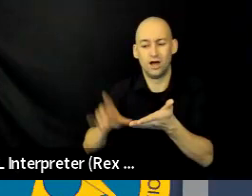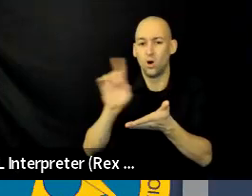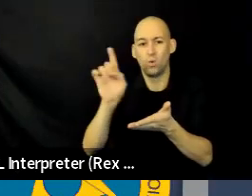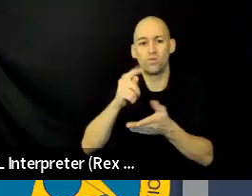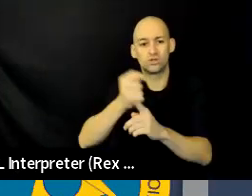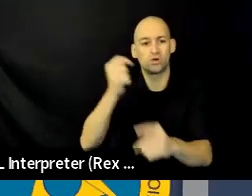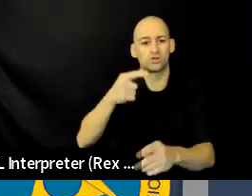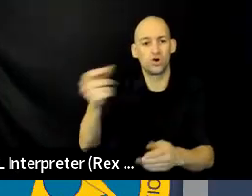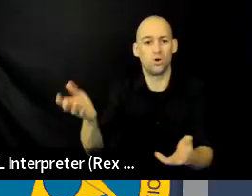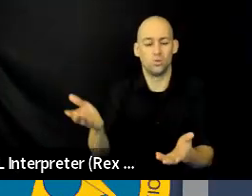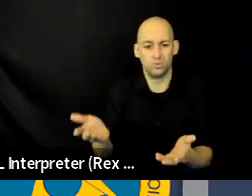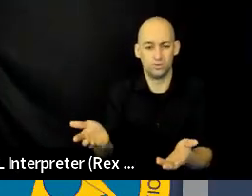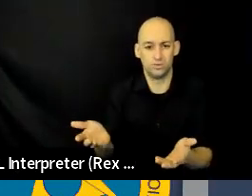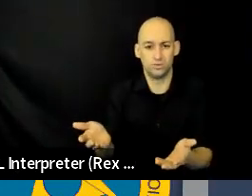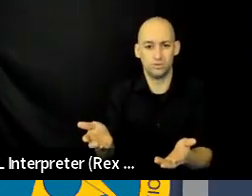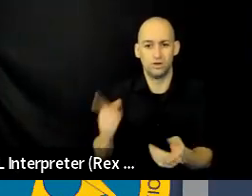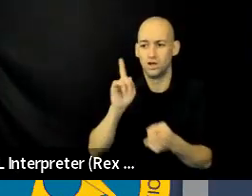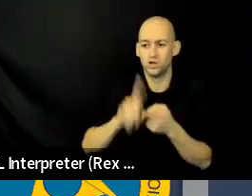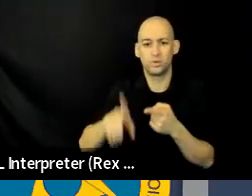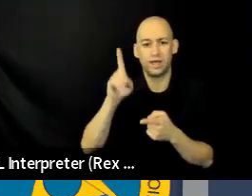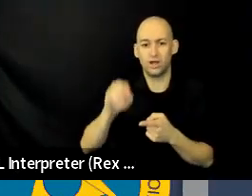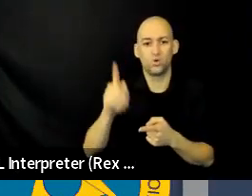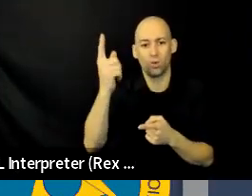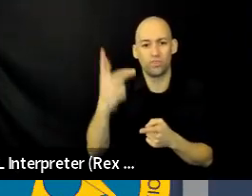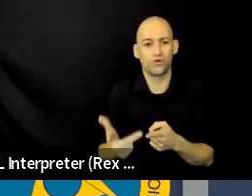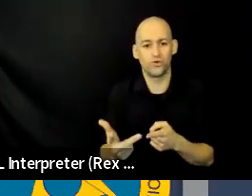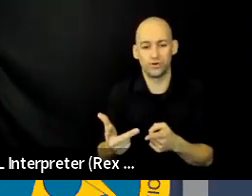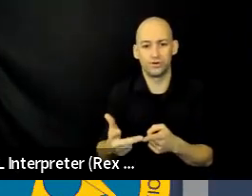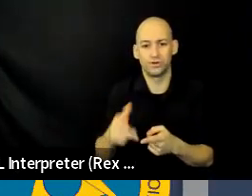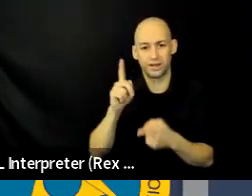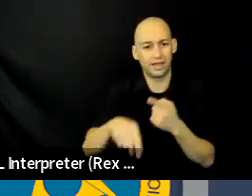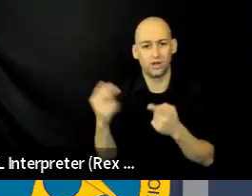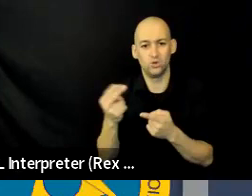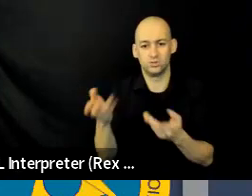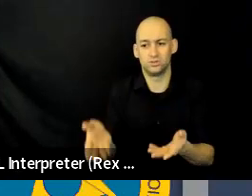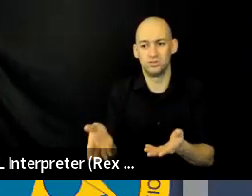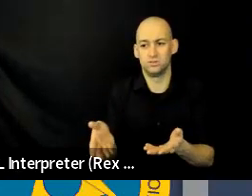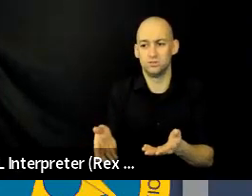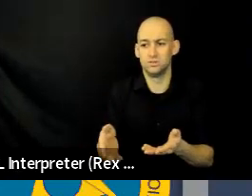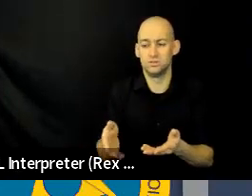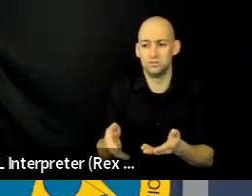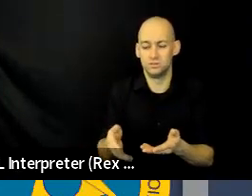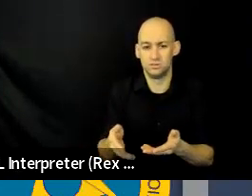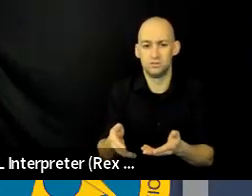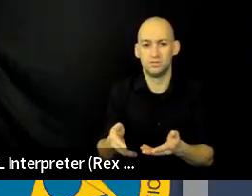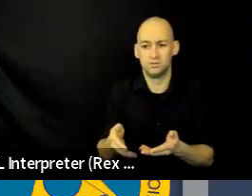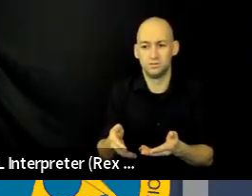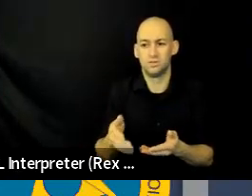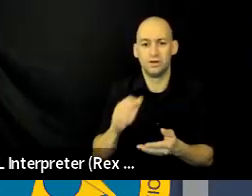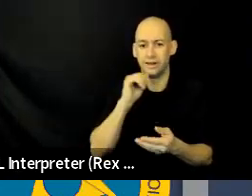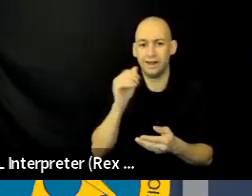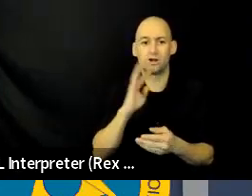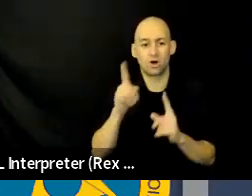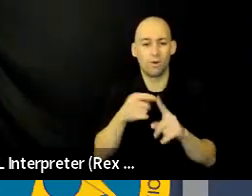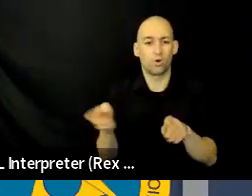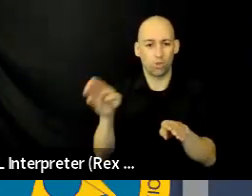go if you can't do a third, you can't park a third of them there? But we're certainly not talking about closing him down